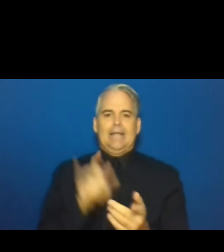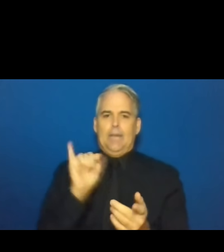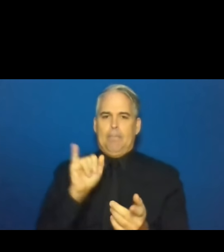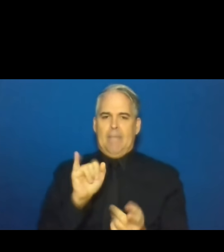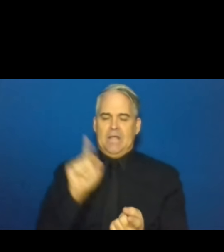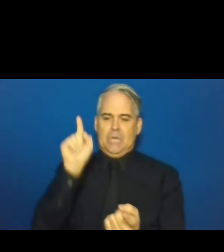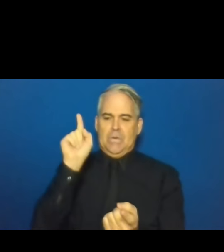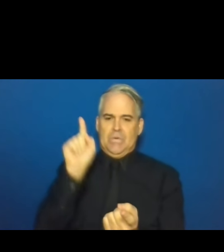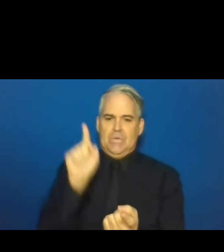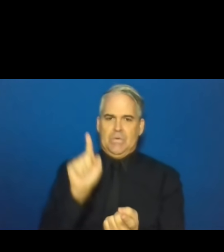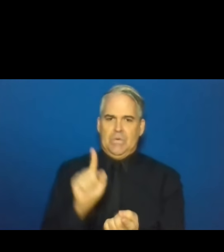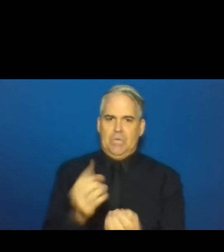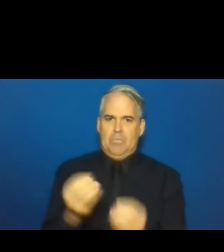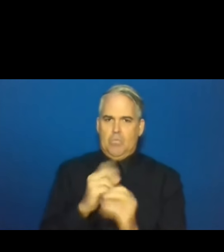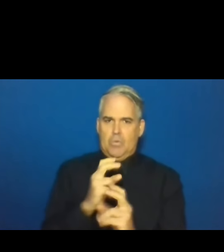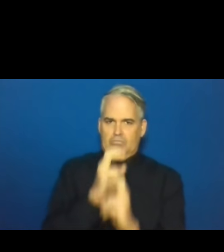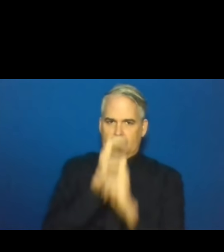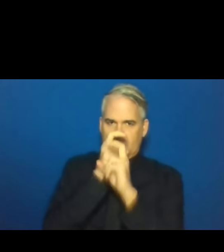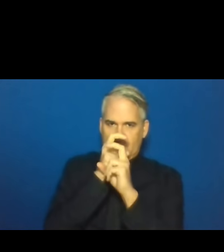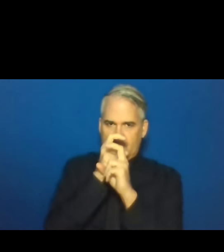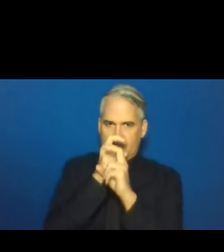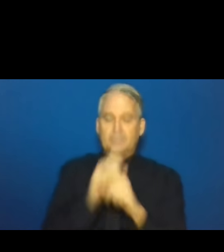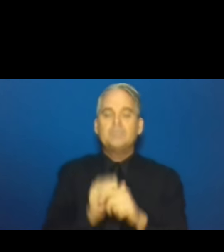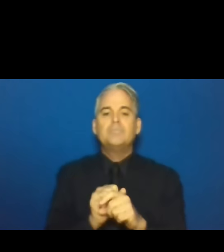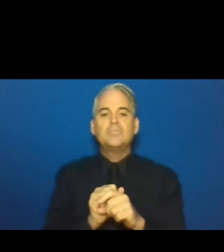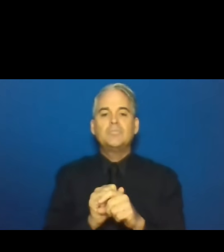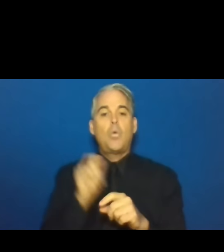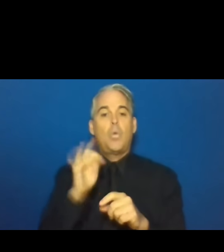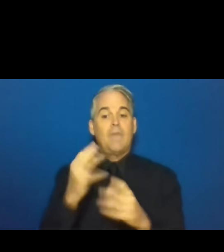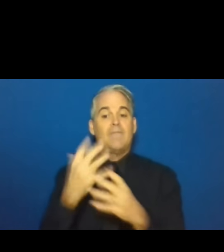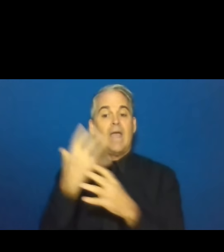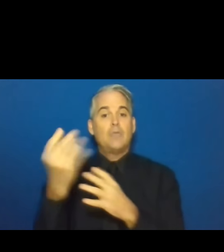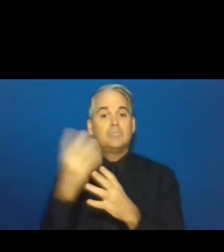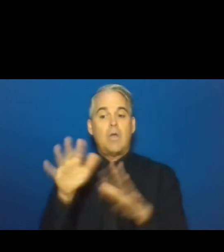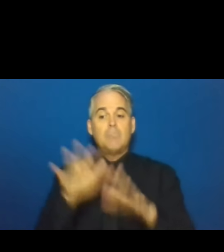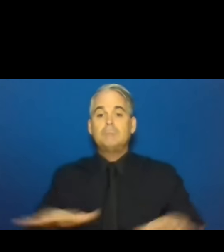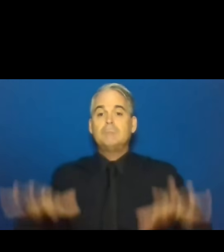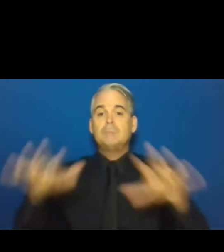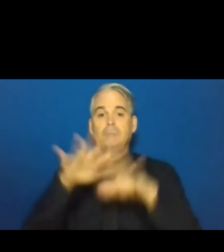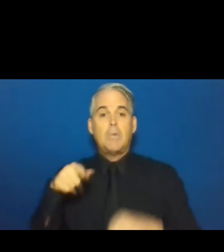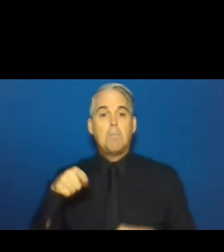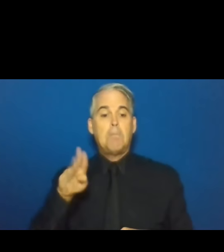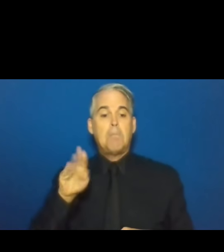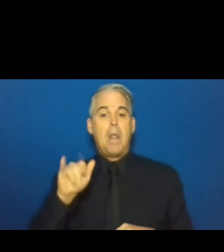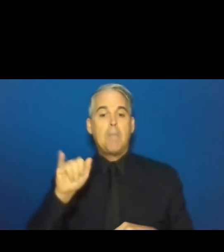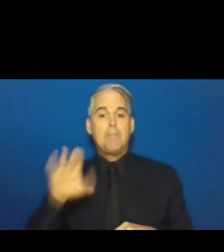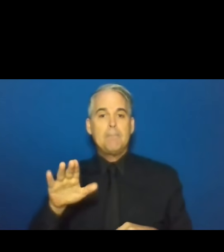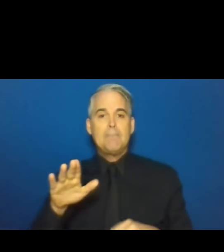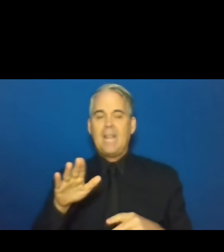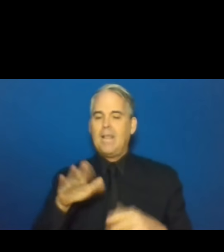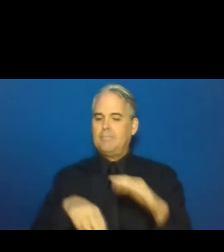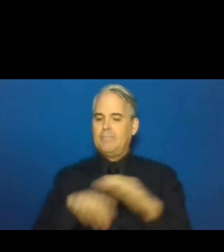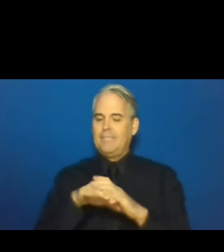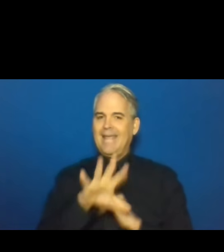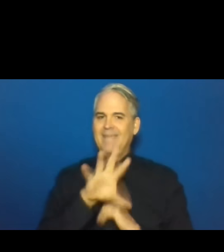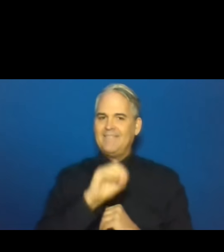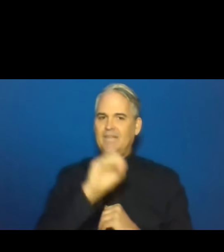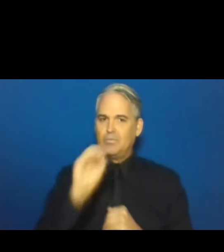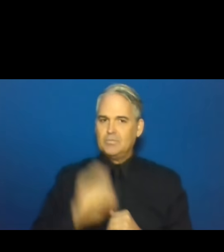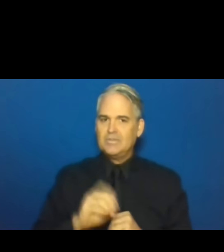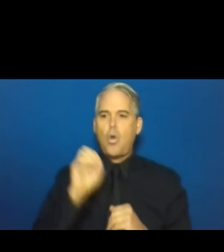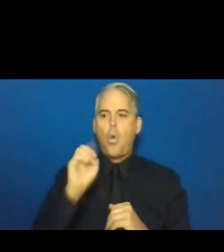the pause. Public gatherings will be limited to no more than 50 individuals or 25% of fire